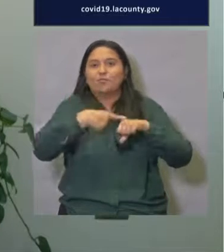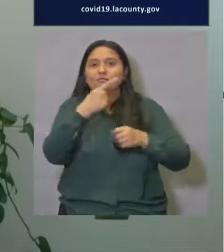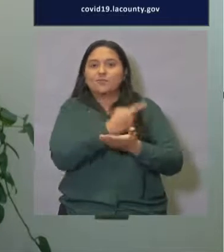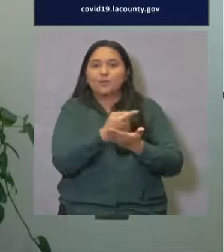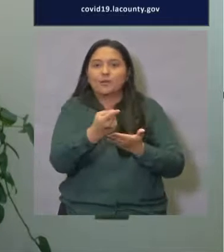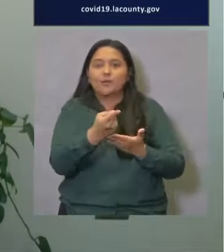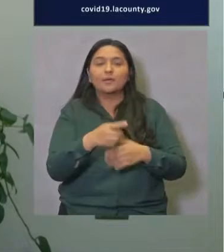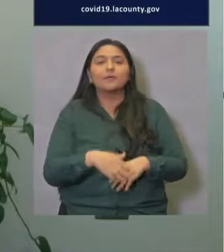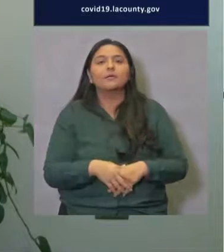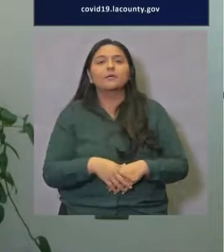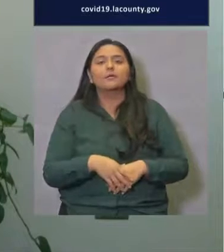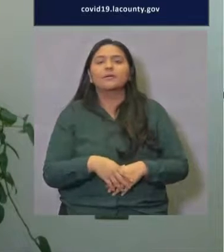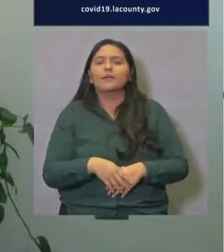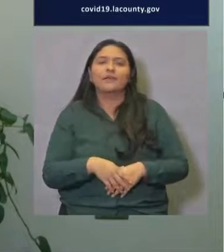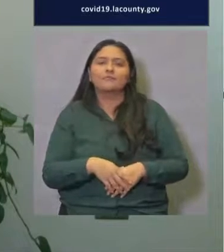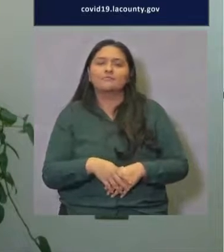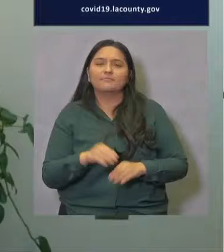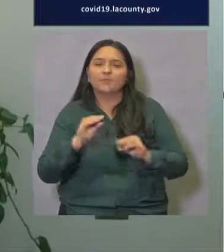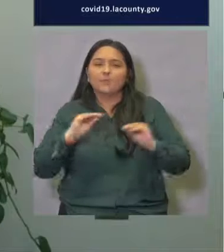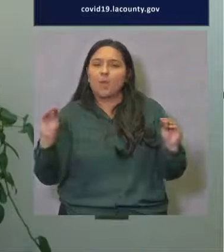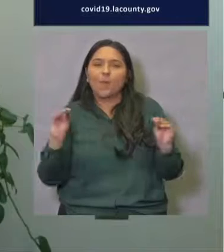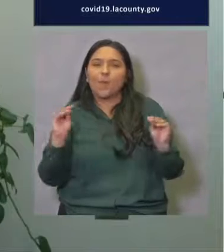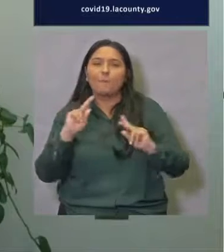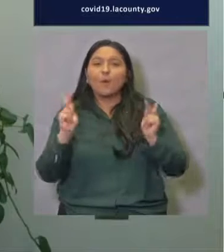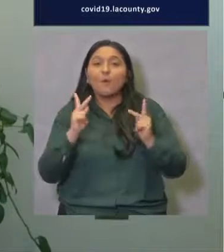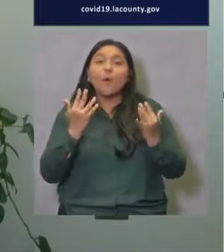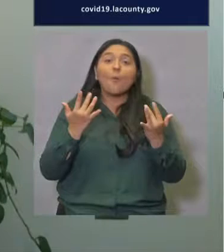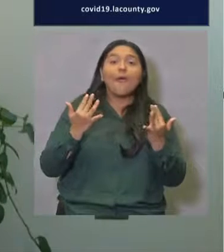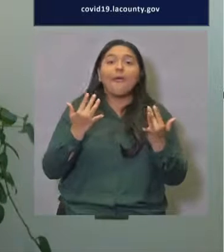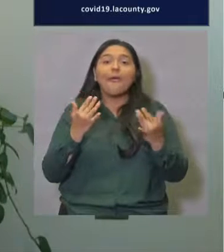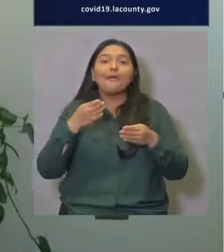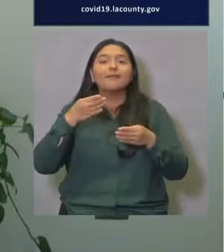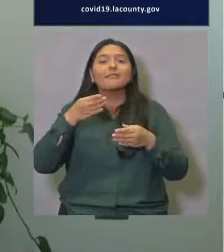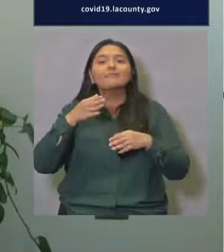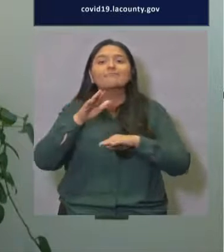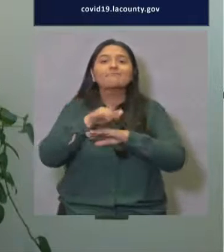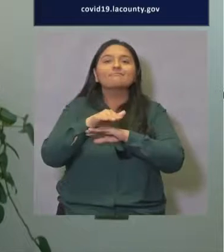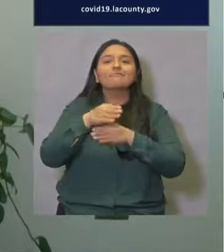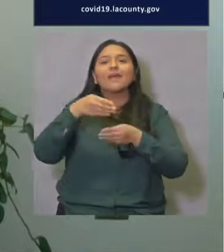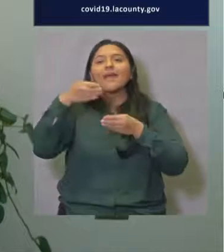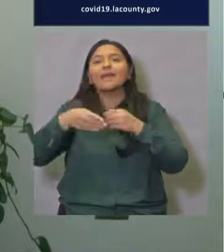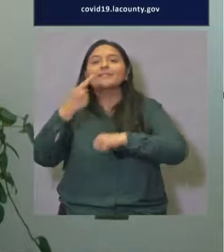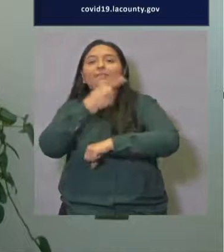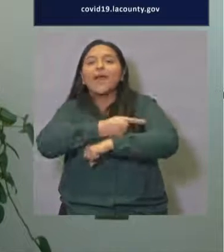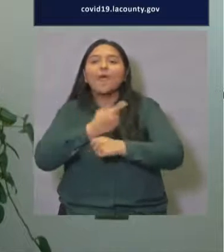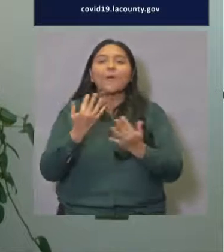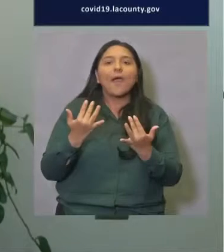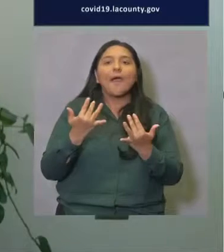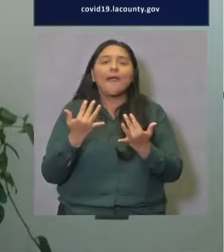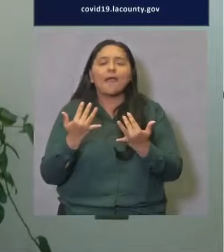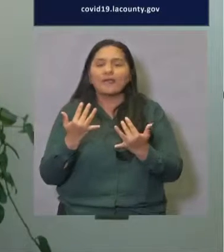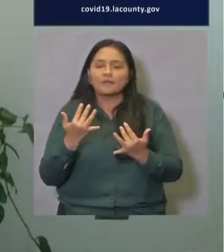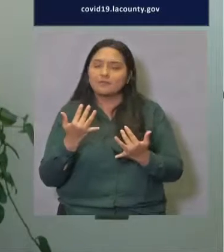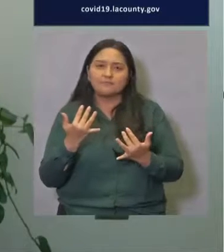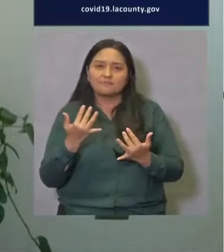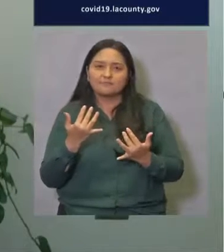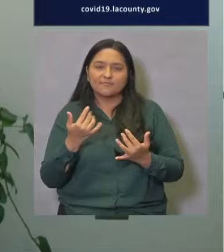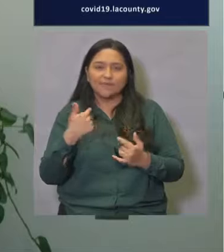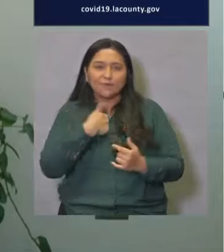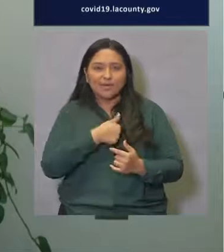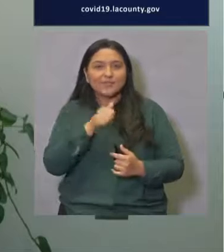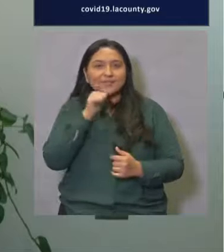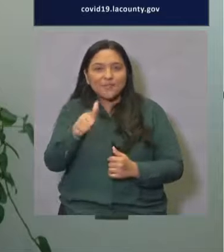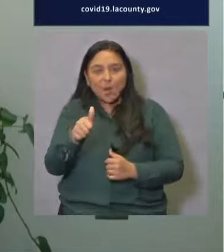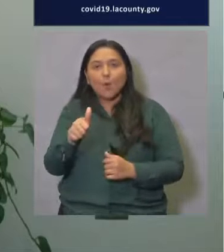people at the end of the day that are, sort of waiting around to get vaccinated, because we're not drawing vaccine out of the vials until we